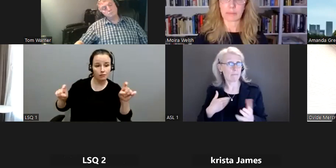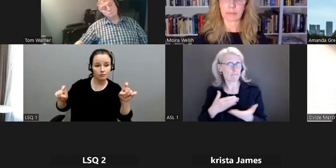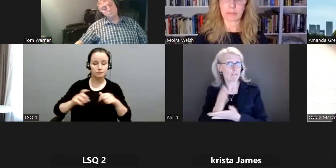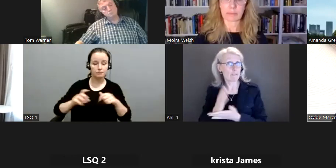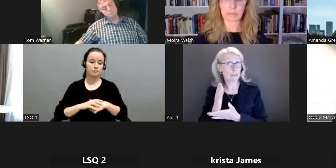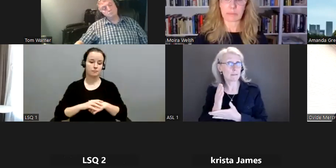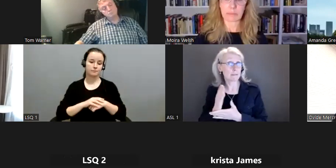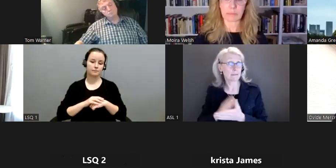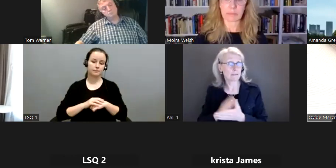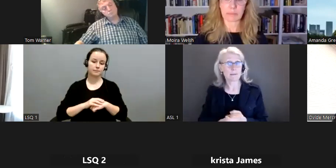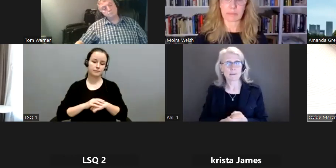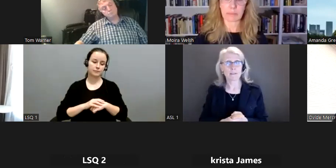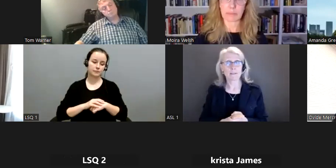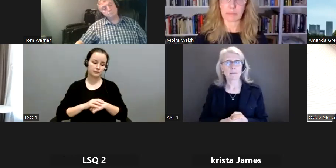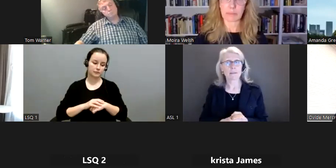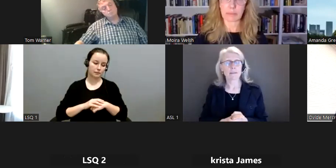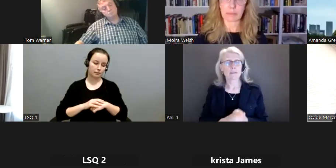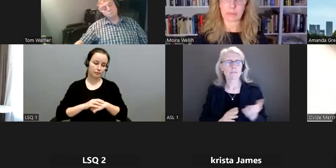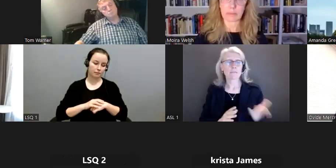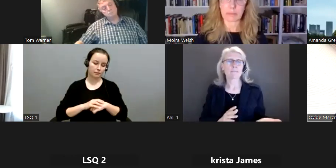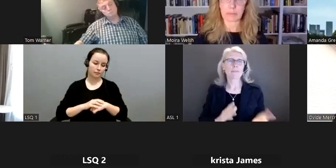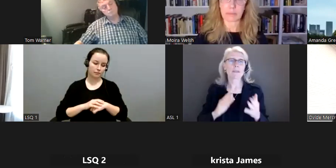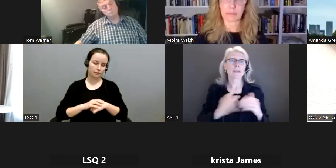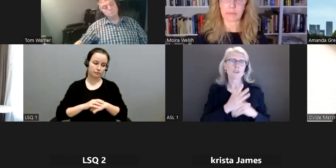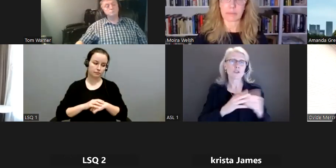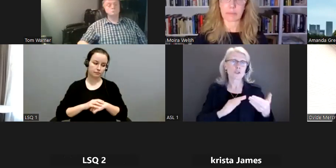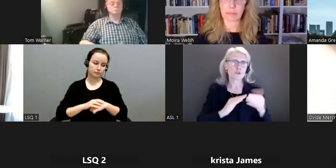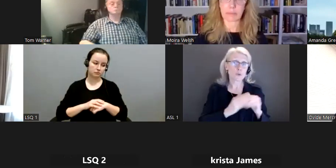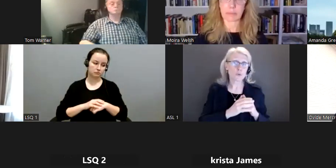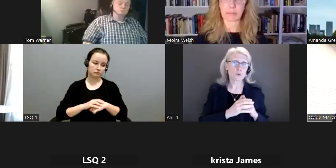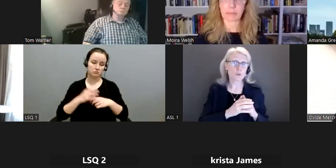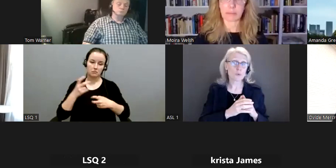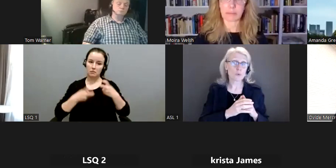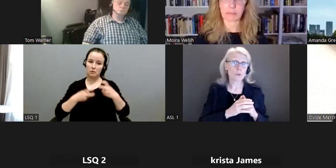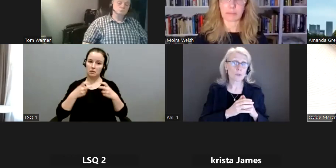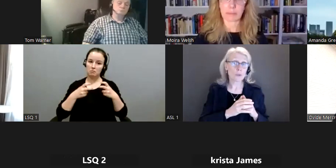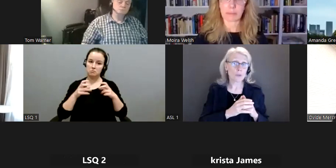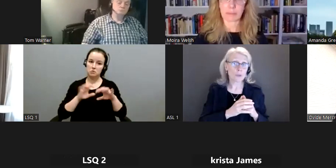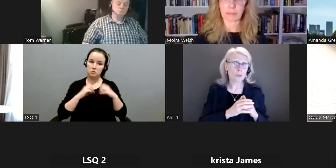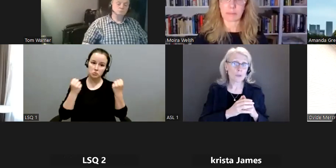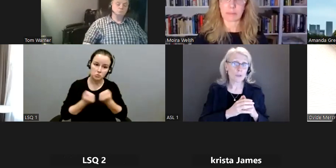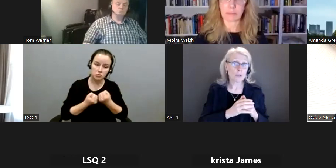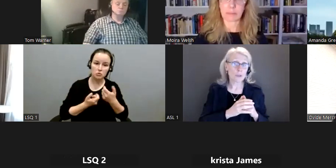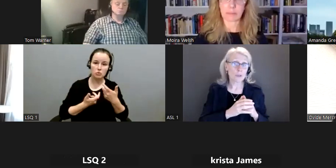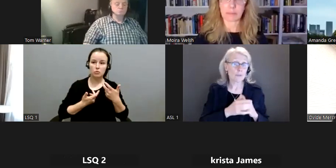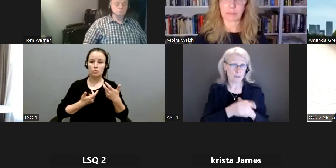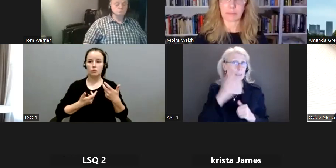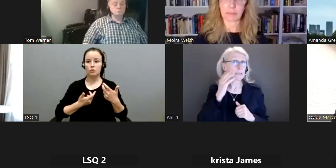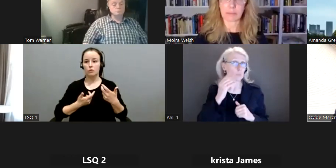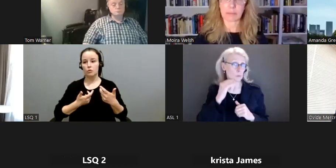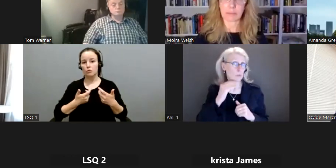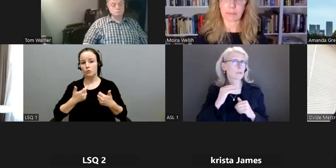So we deal with social problems or issues concerning our people regardless of their age, whether young